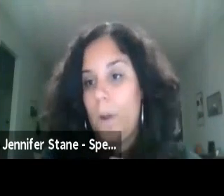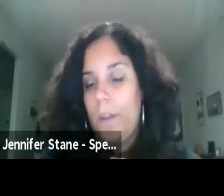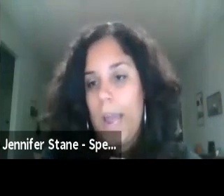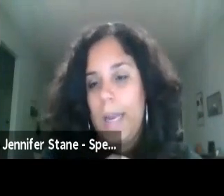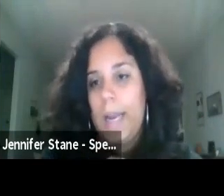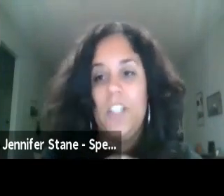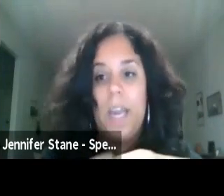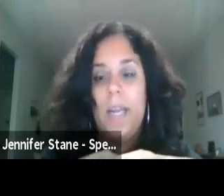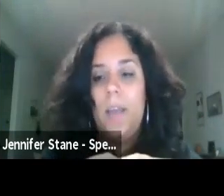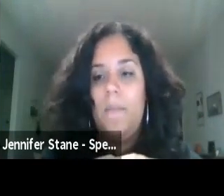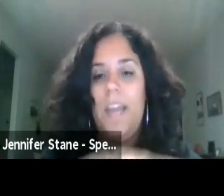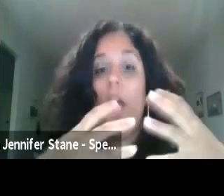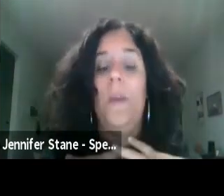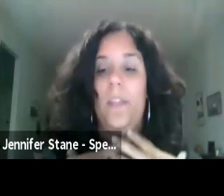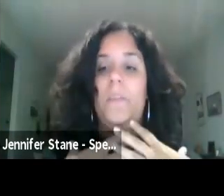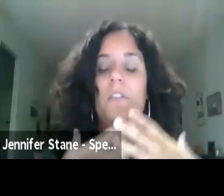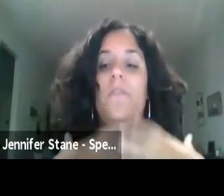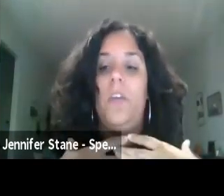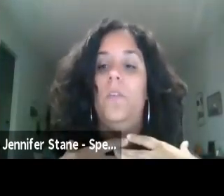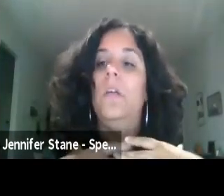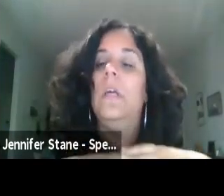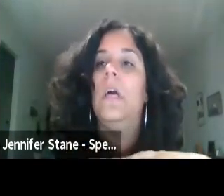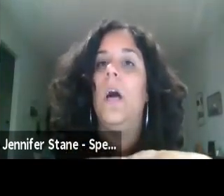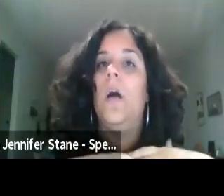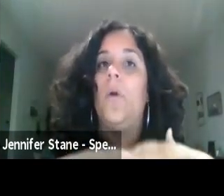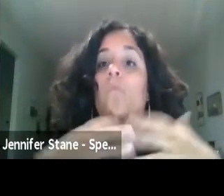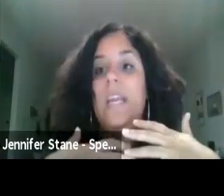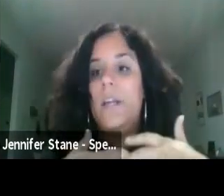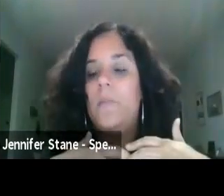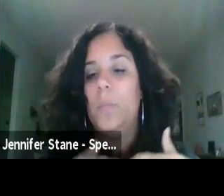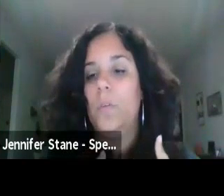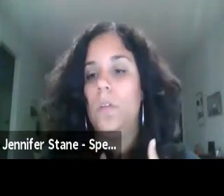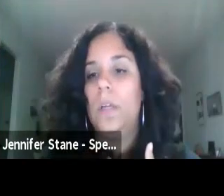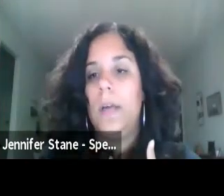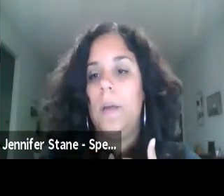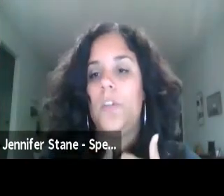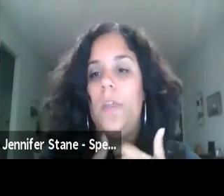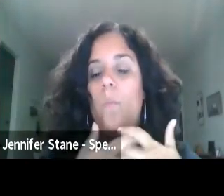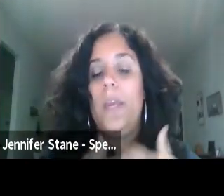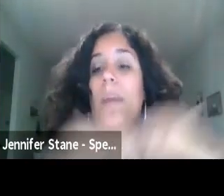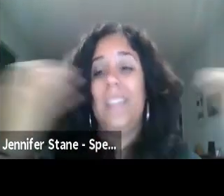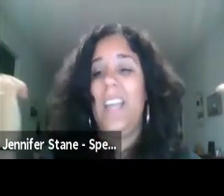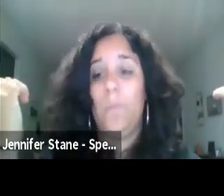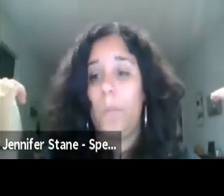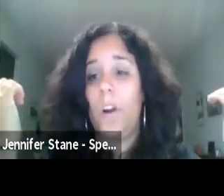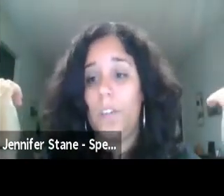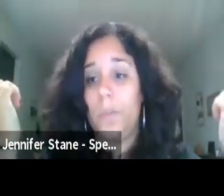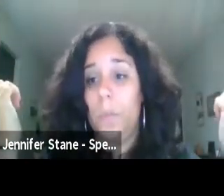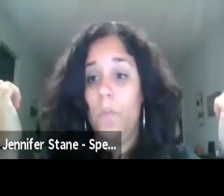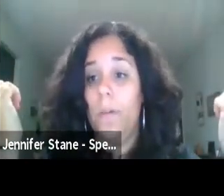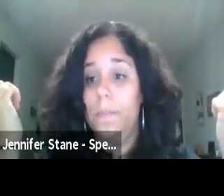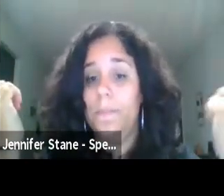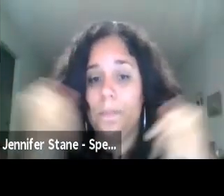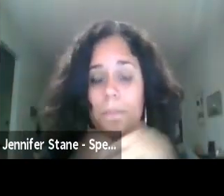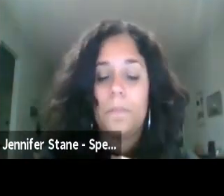meeting them where they're at and educating them and helping them to feel ready and comfortable, so that we can basically have more partners as we